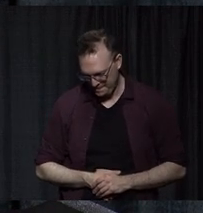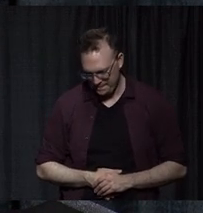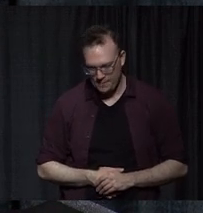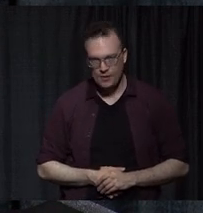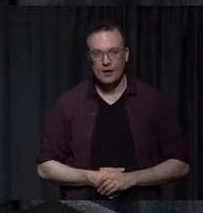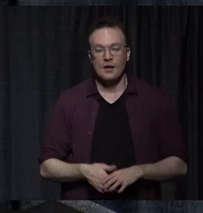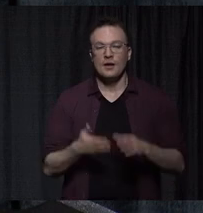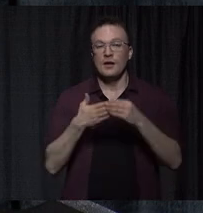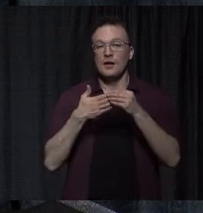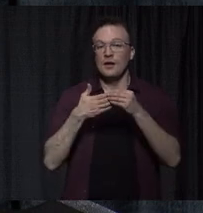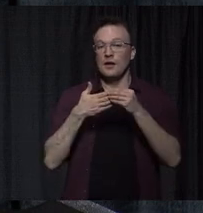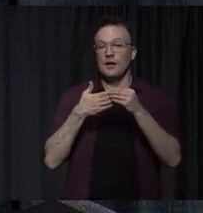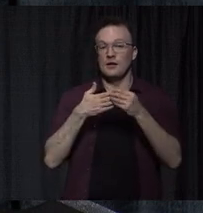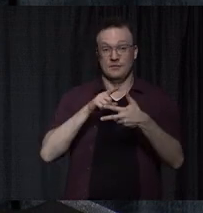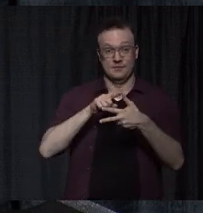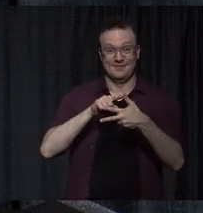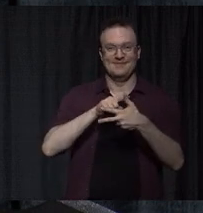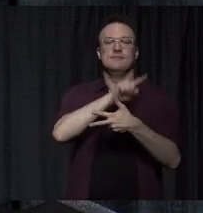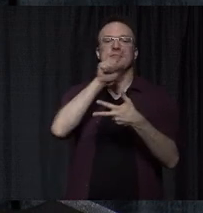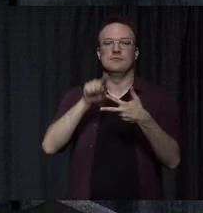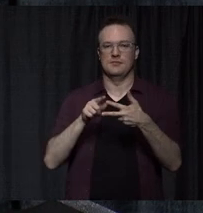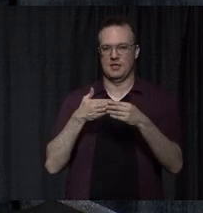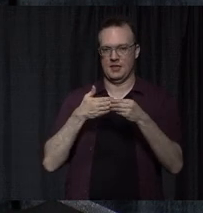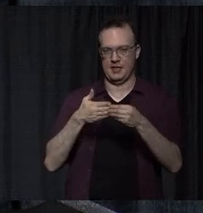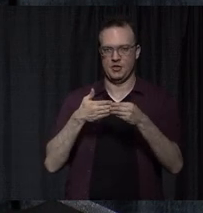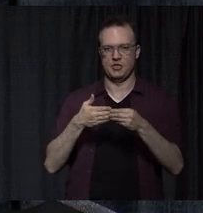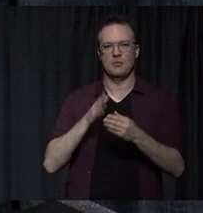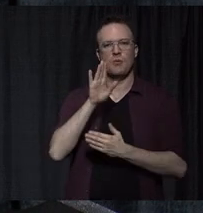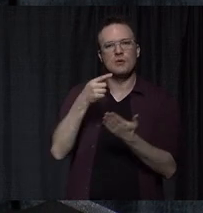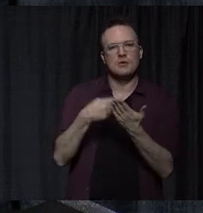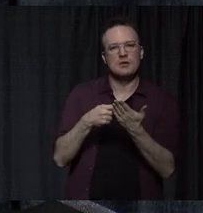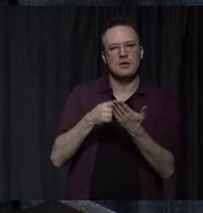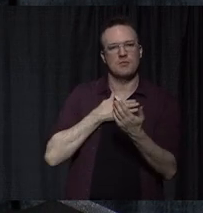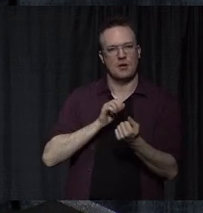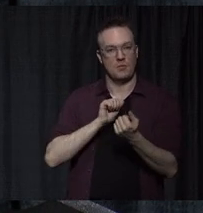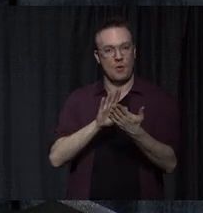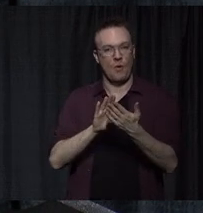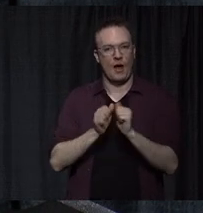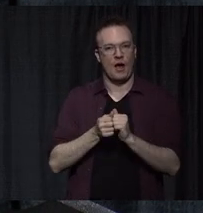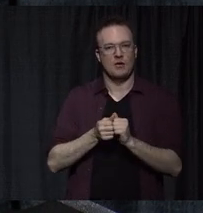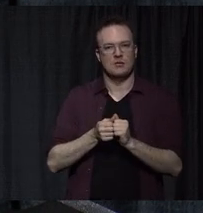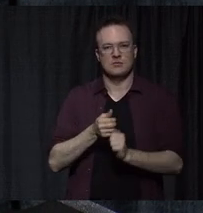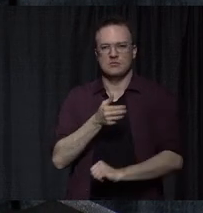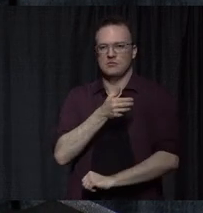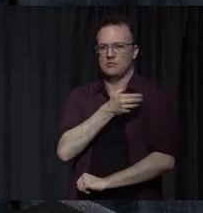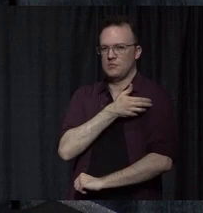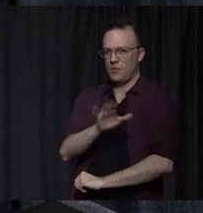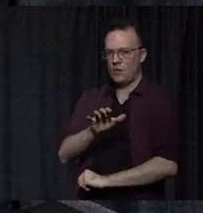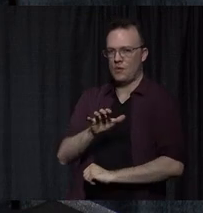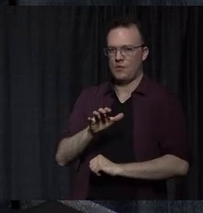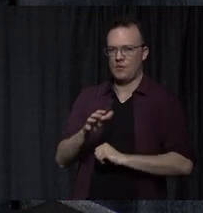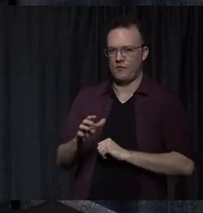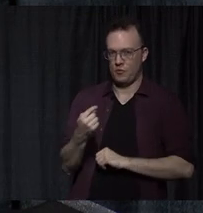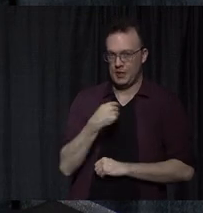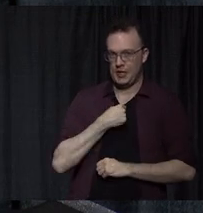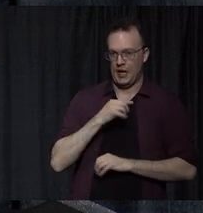Leadership is the second word in my mantra. So I'll talk about my approach to it and how it's been an empowering force for